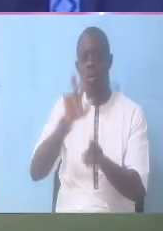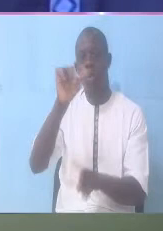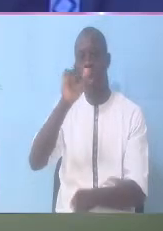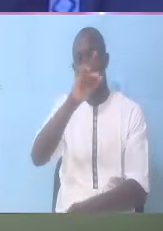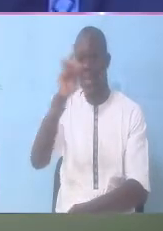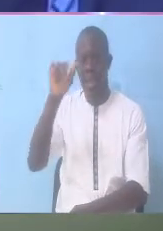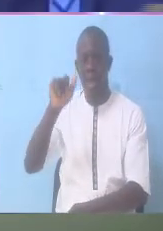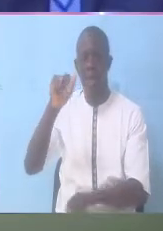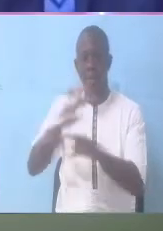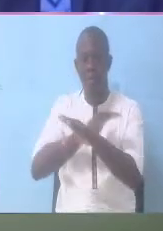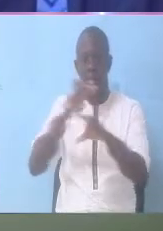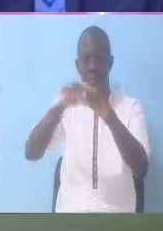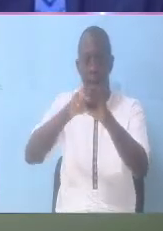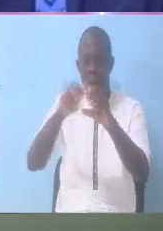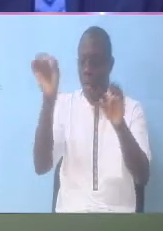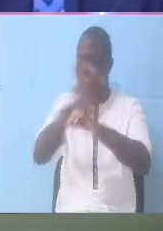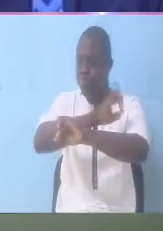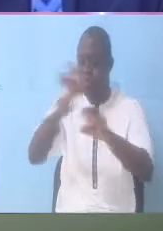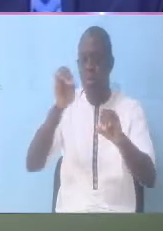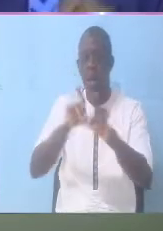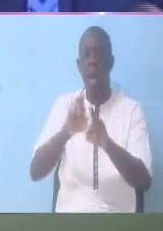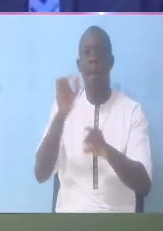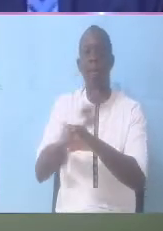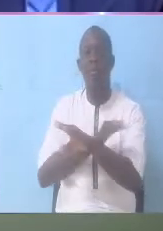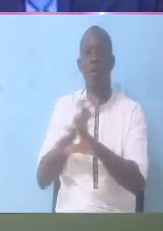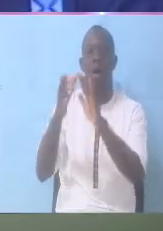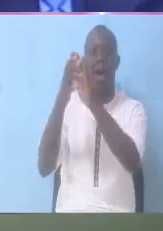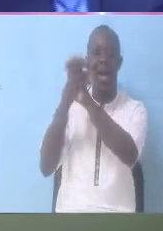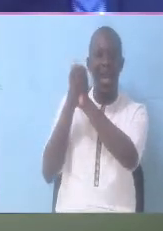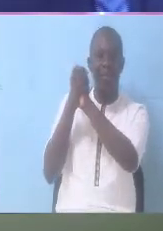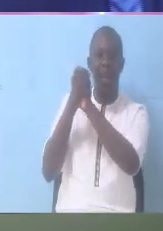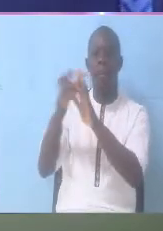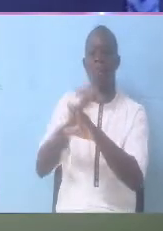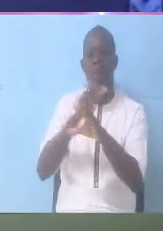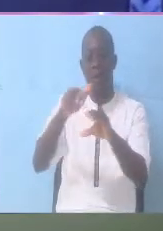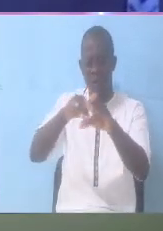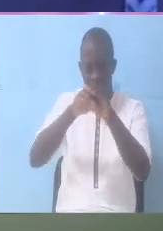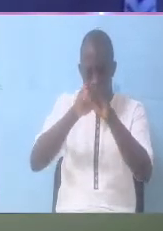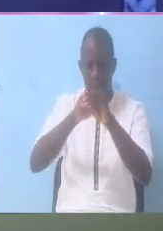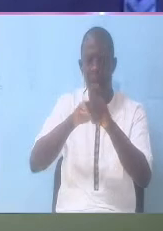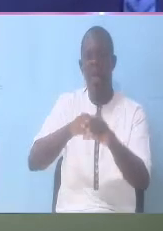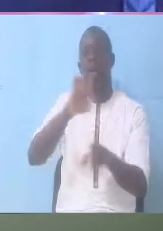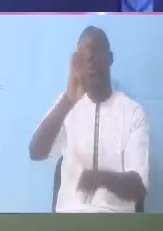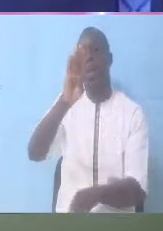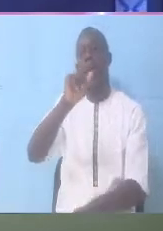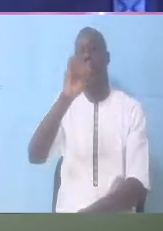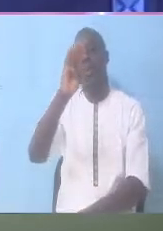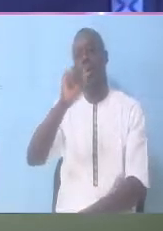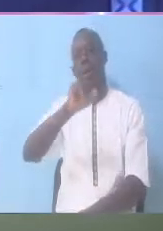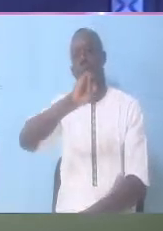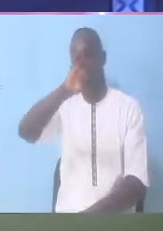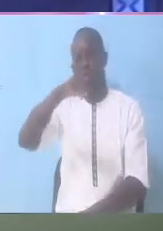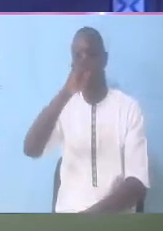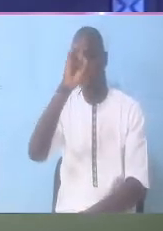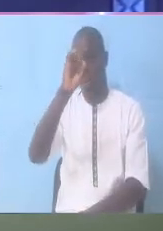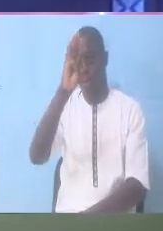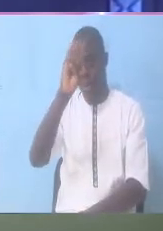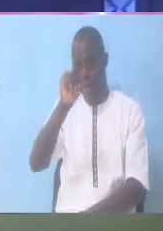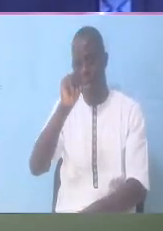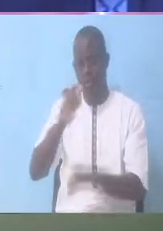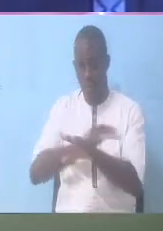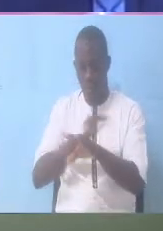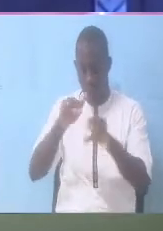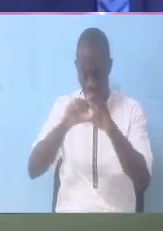Gaddafi was a friend of Baba Job. Andung Gaddafi fana nata ke moleti me ya lonko Baba Job terilom.